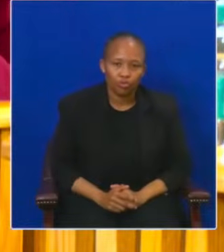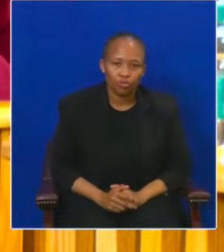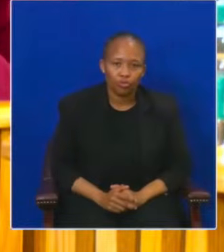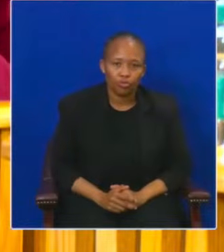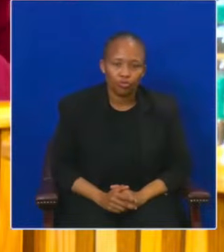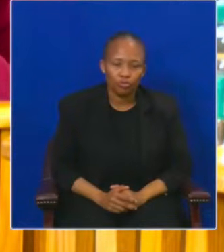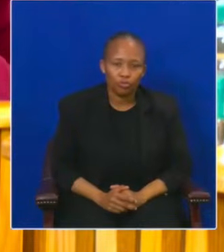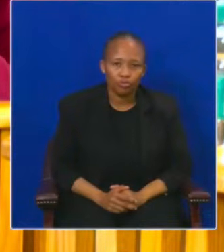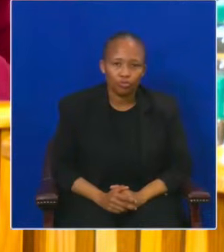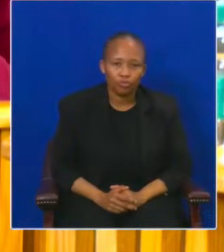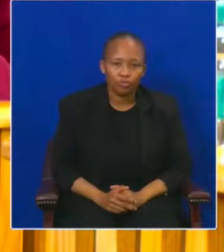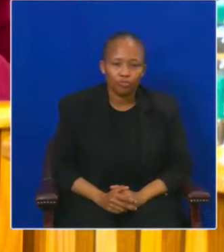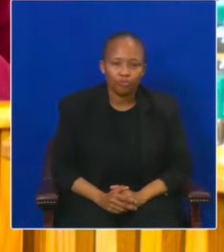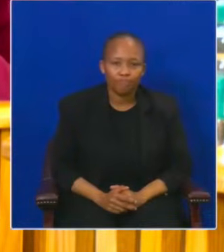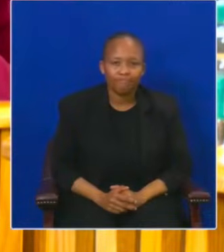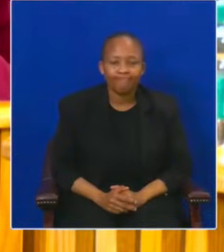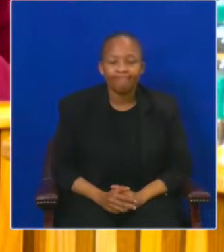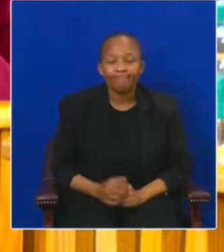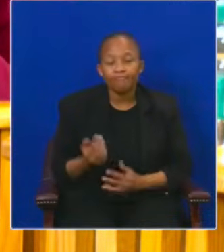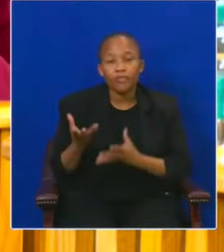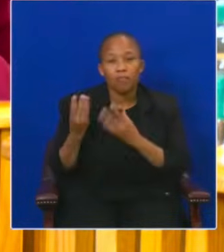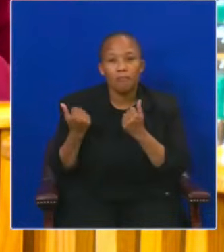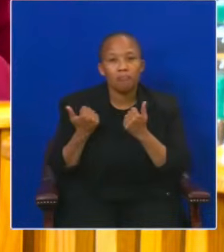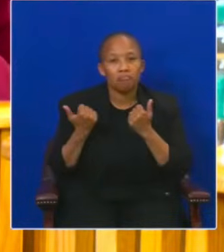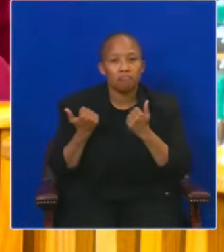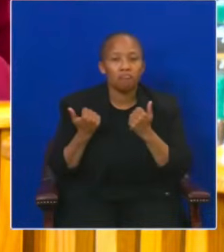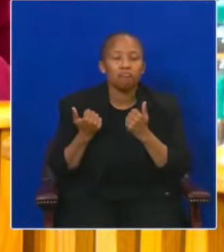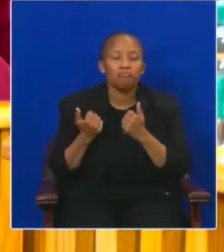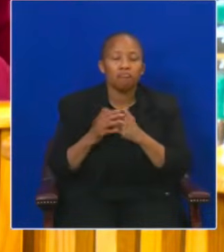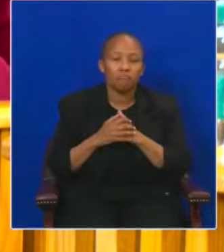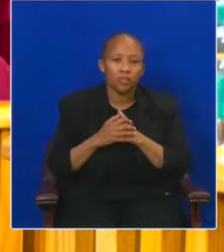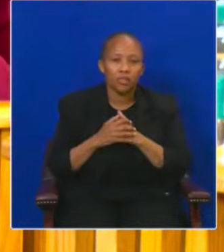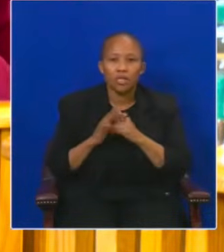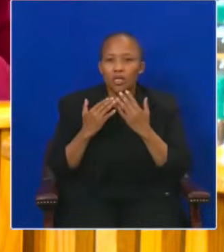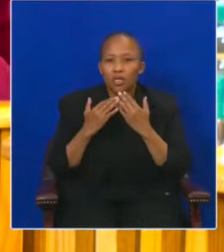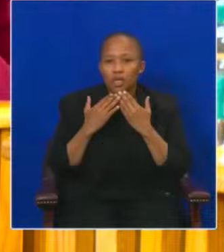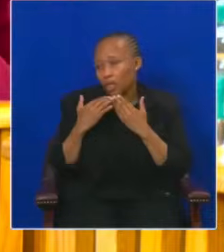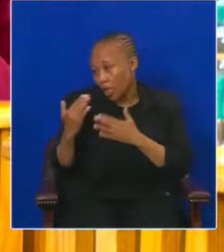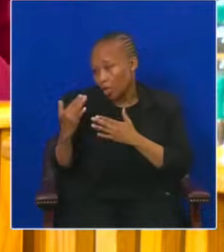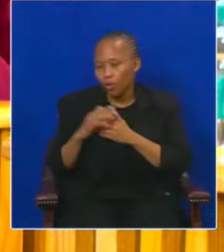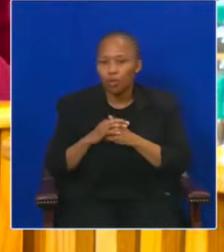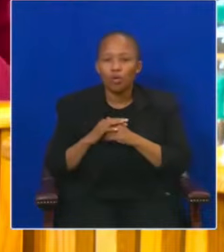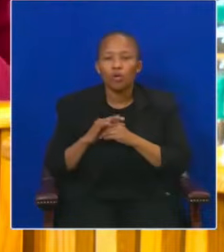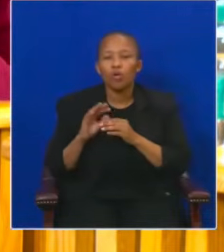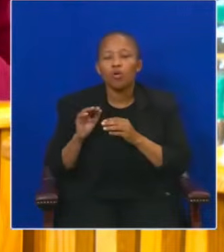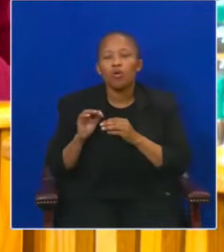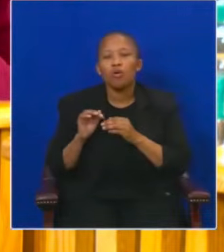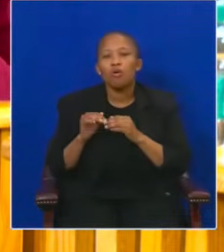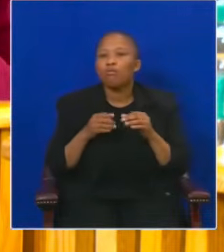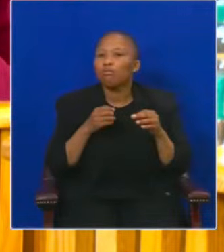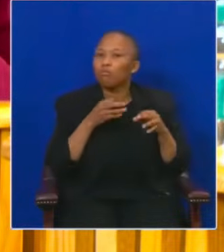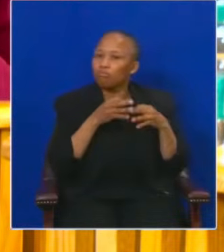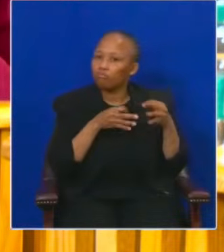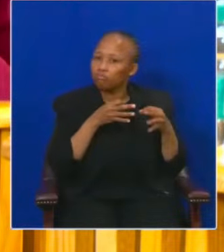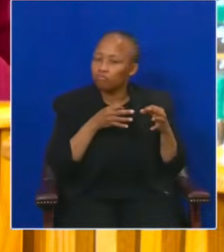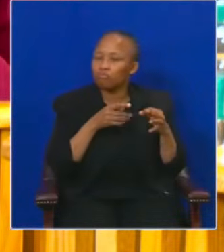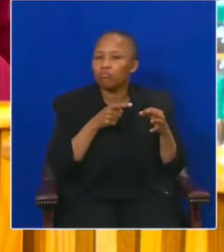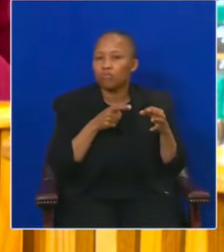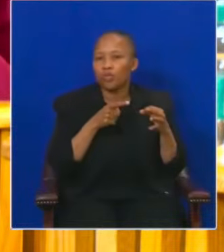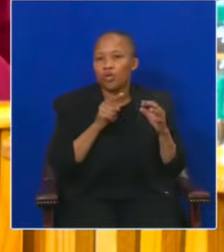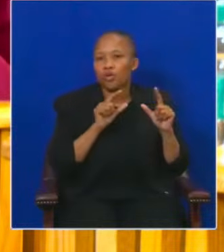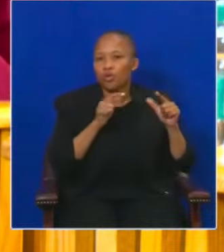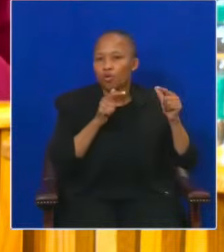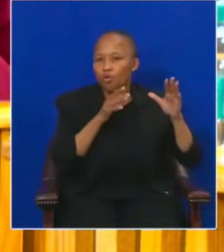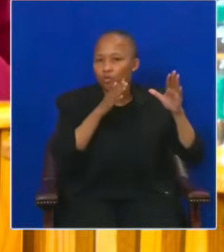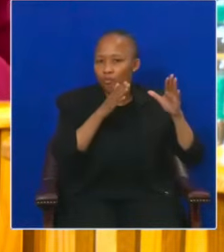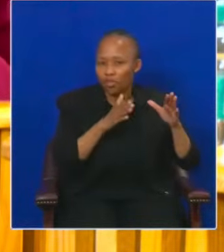Yes, I'm there. Thank you. Please provide the Commission with a designation or a title